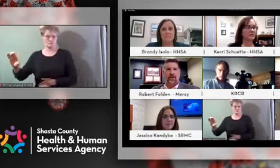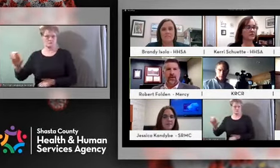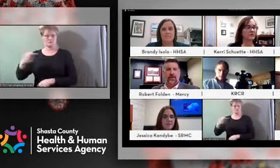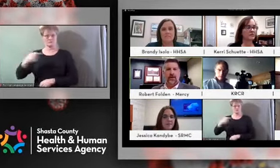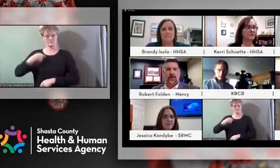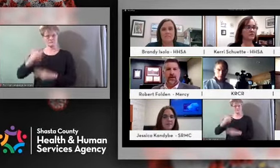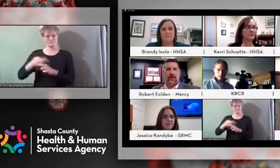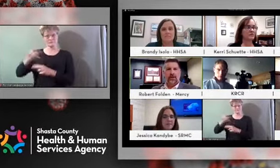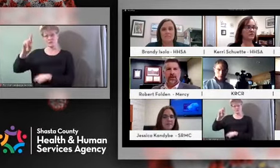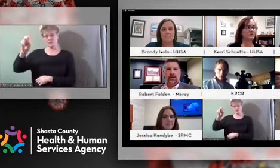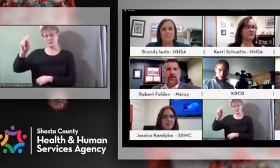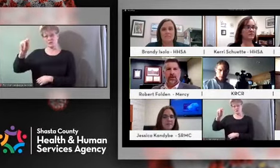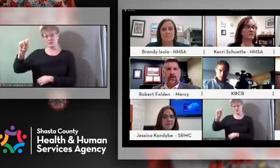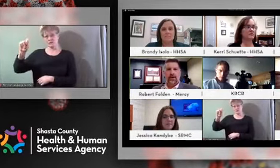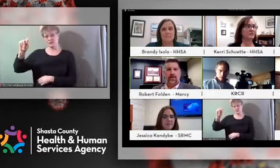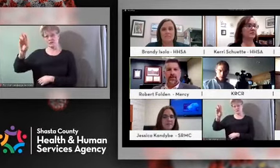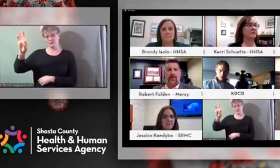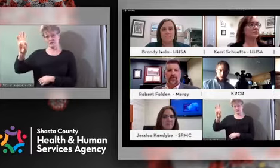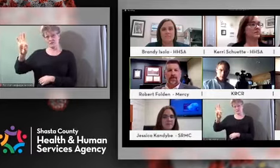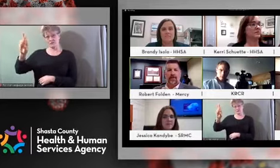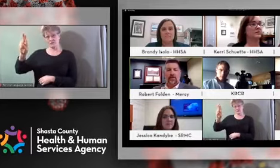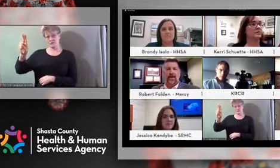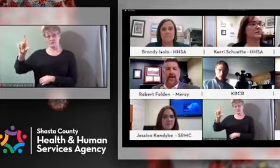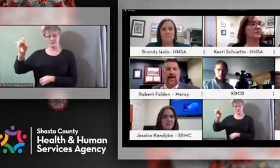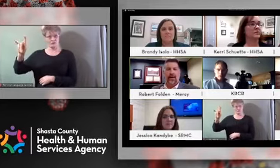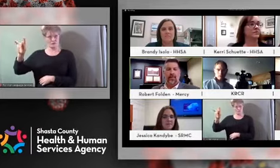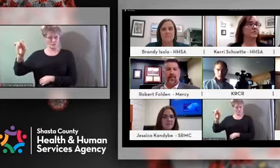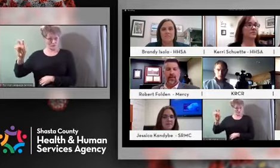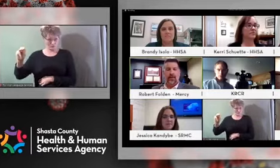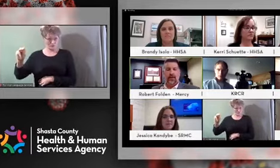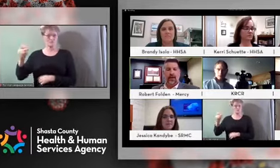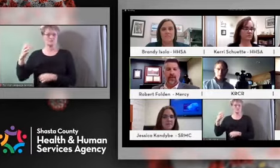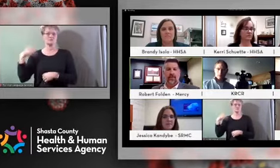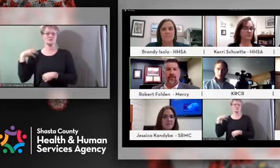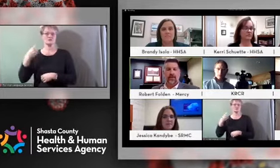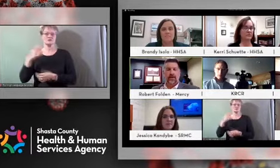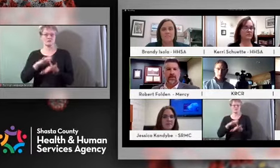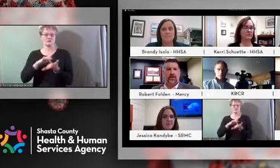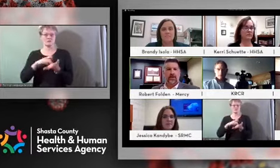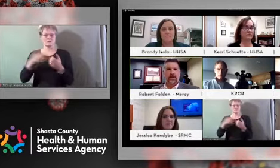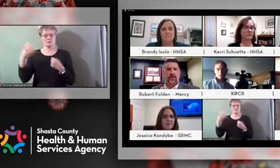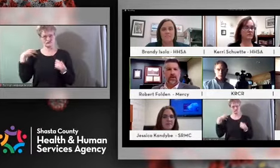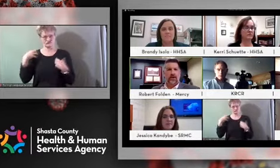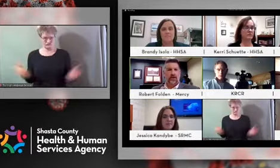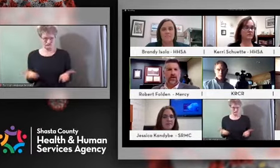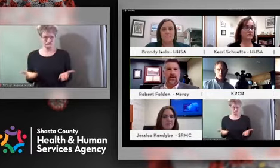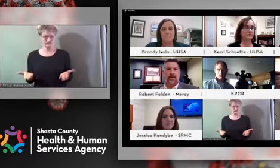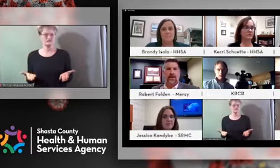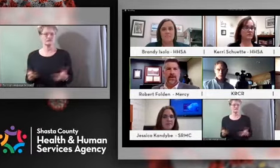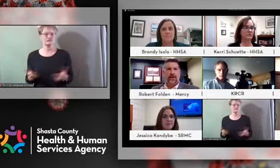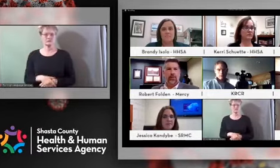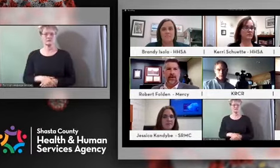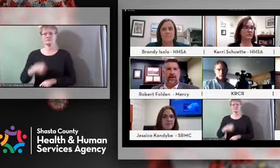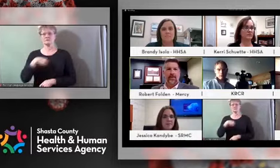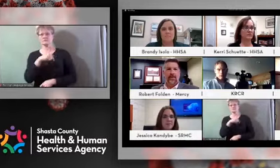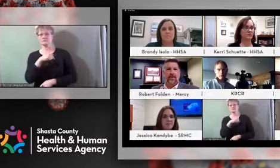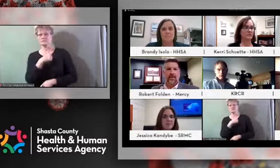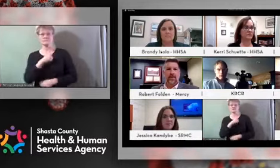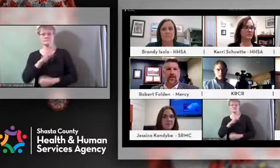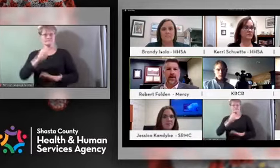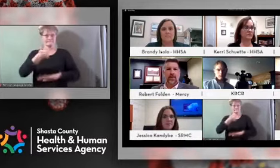Officer here at Mercy. So just in way of a recap, we have done visitor restrictions. We